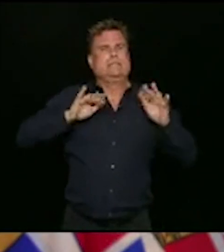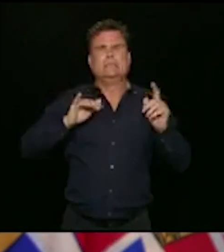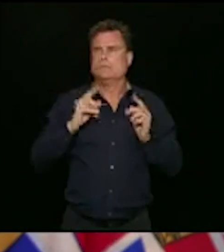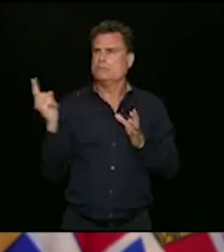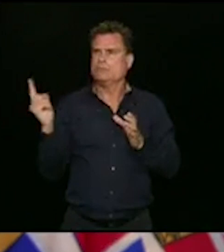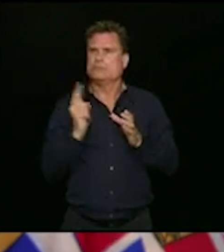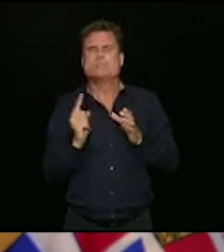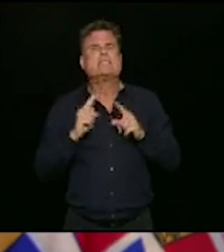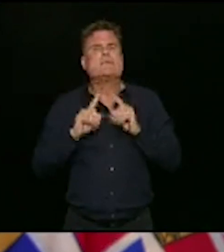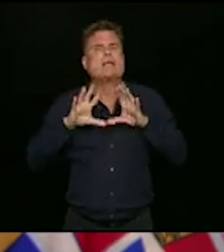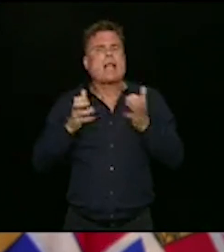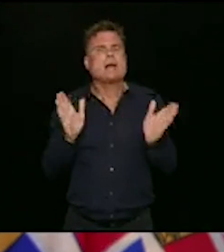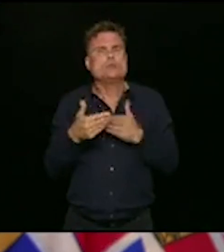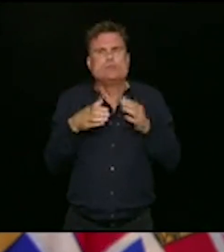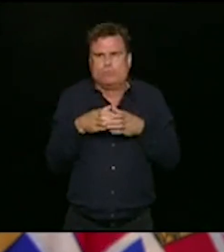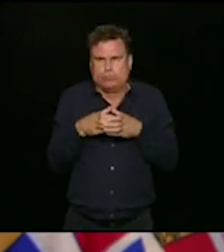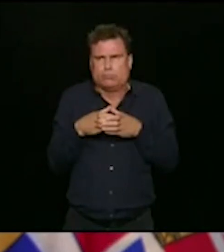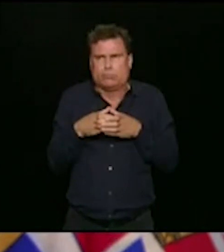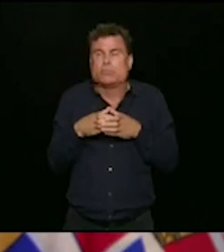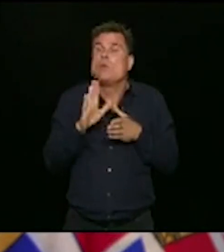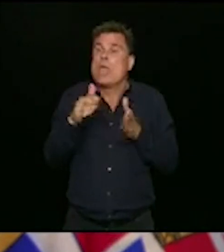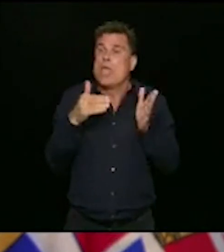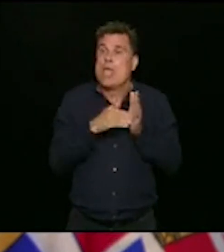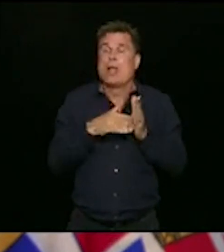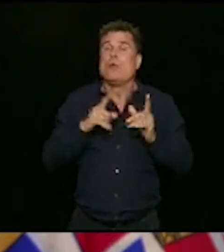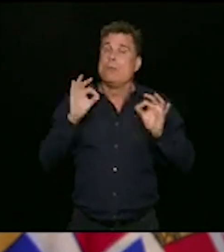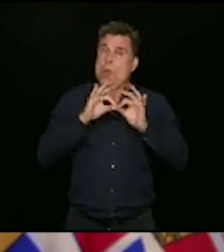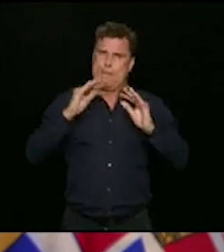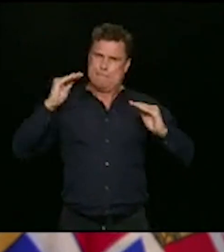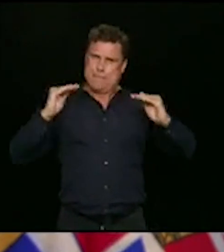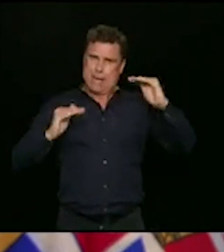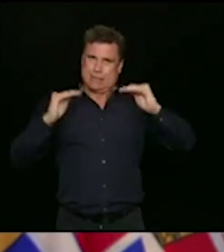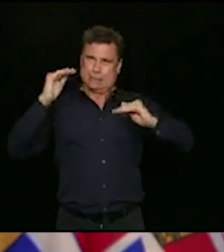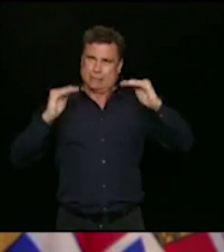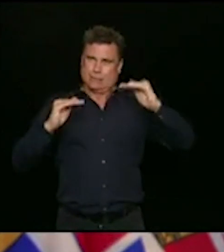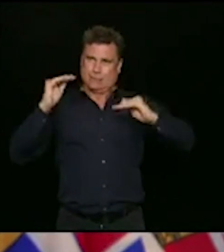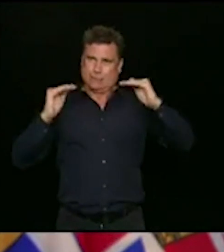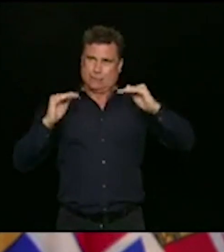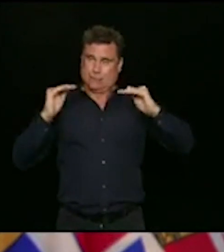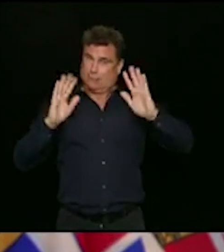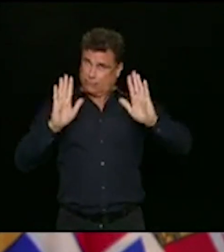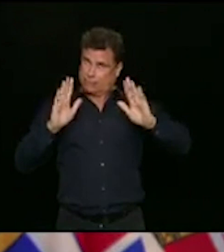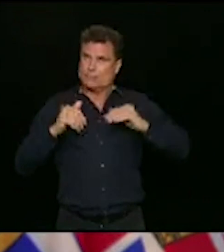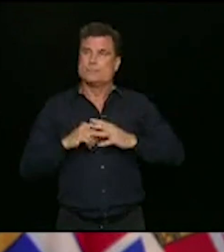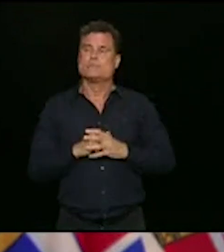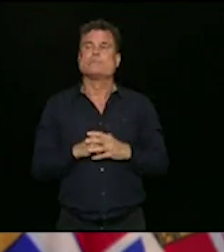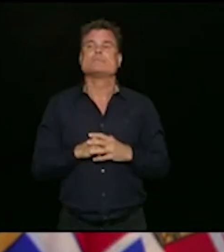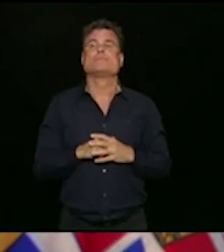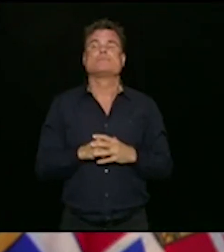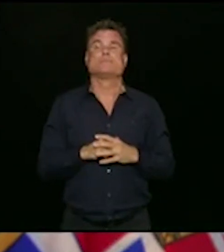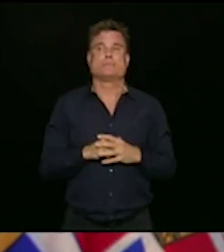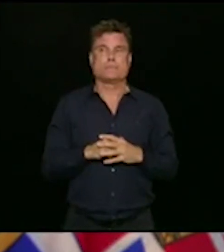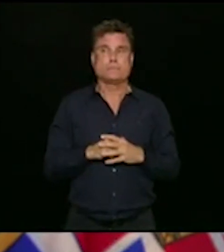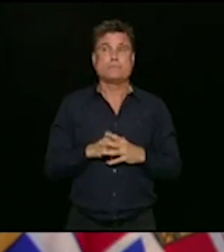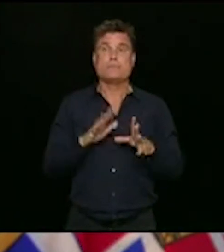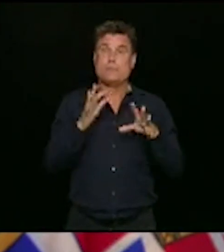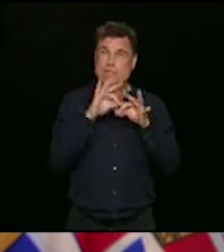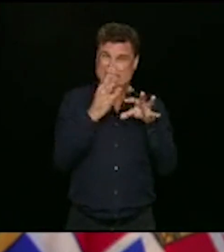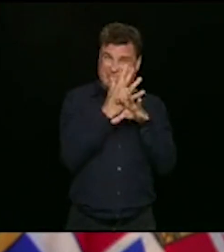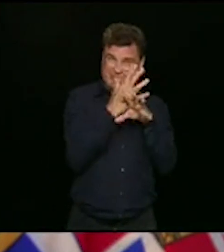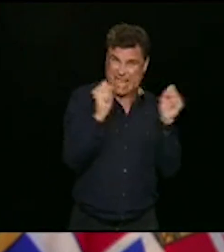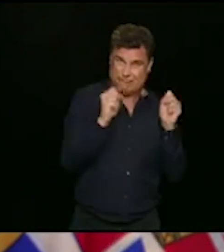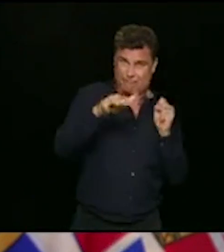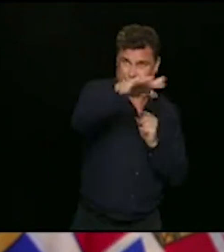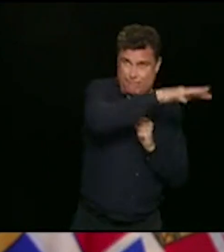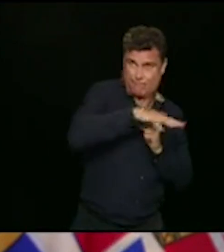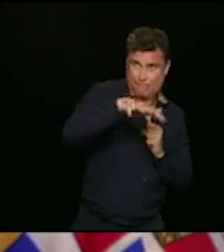be in certain classes, but there's ways of reducing that risk. So it is a balancing of finding how to do that right,